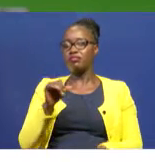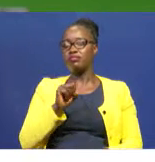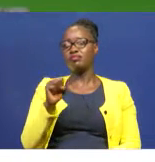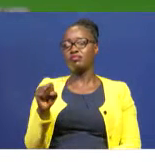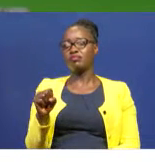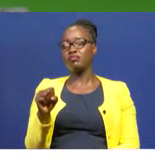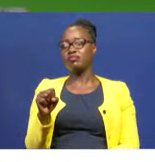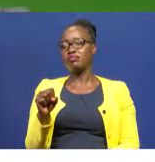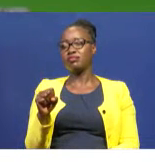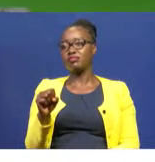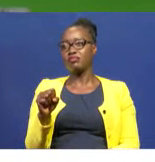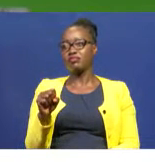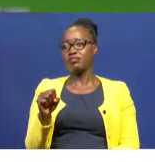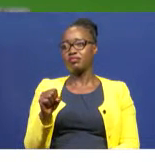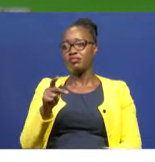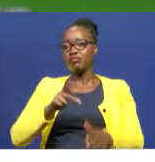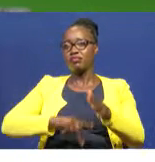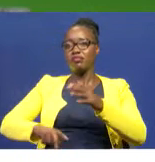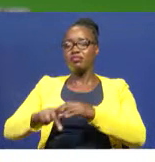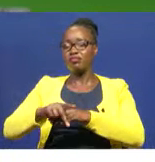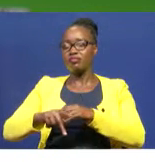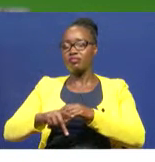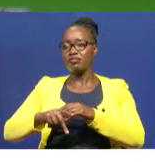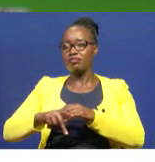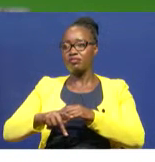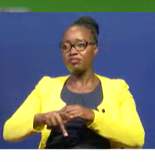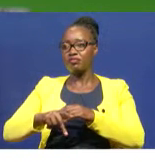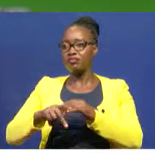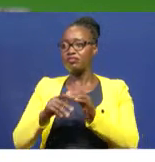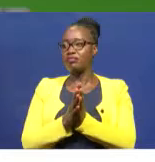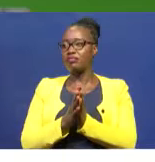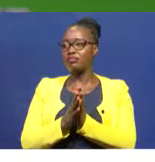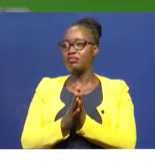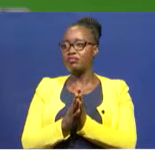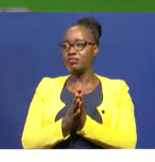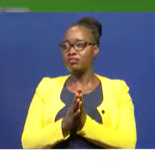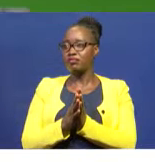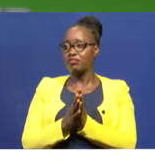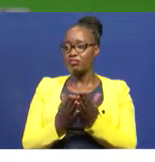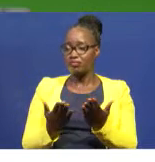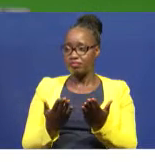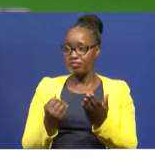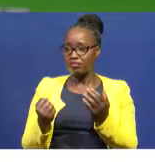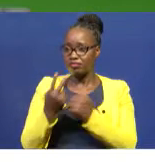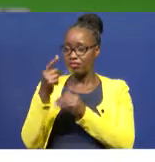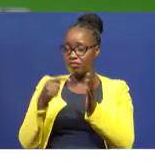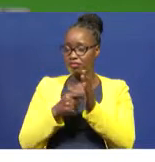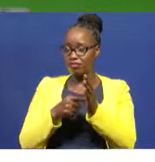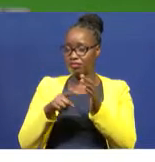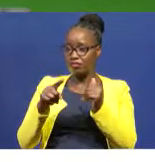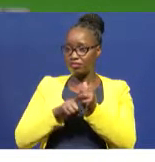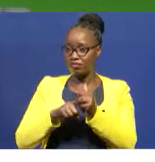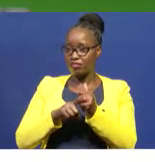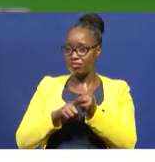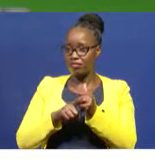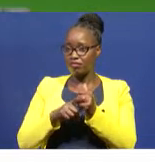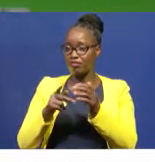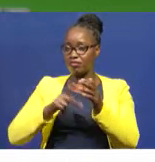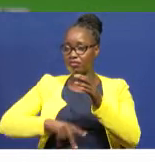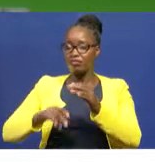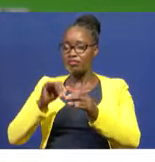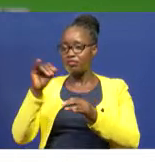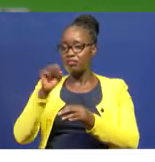that is in primary, junior, and secondary school right now, 12.6. If you do your